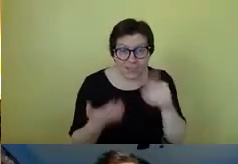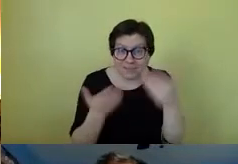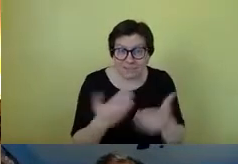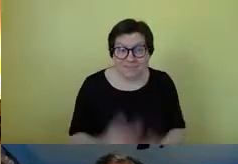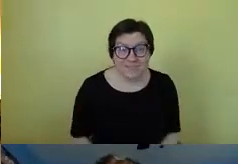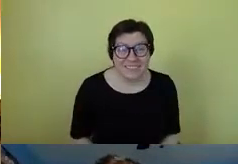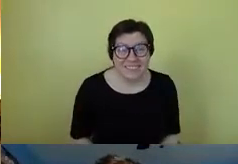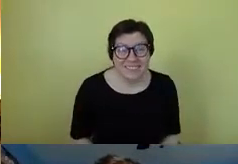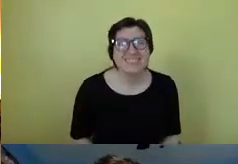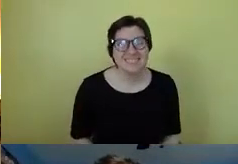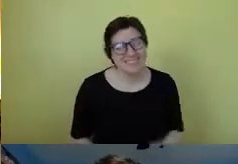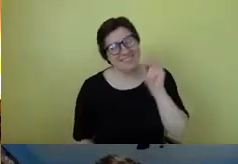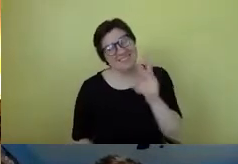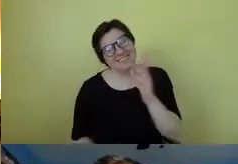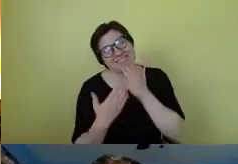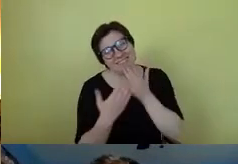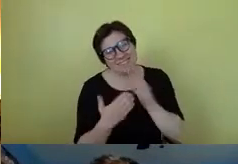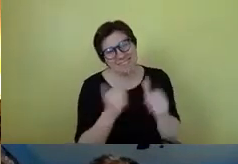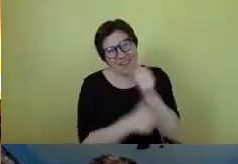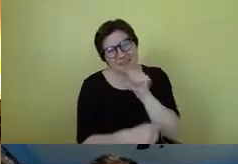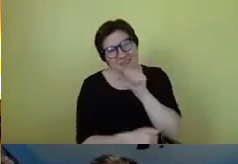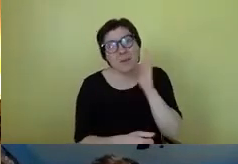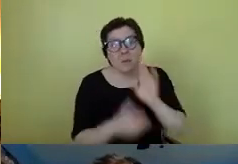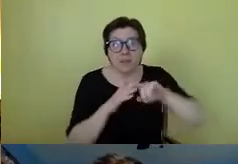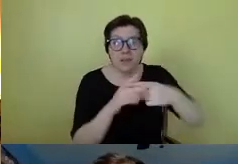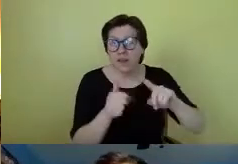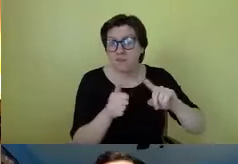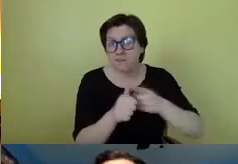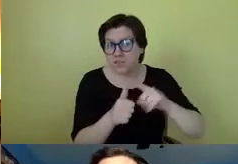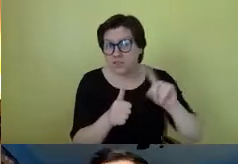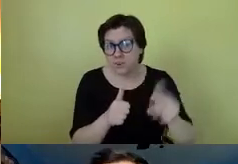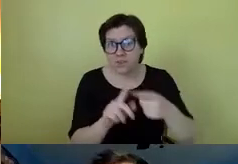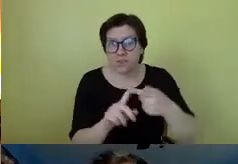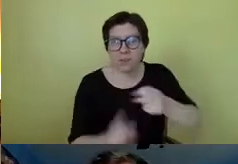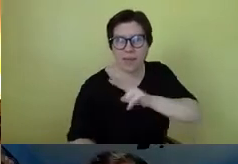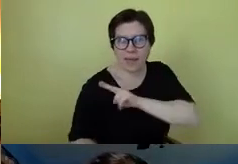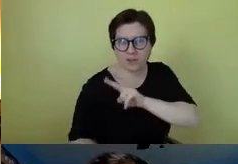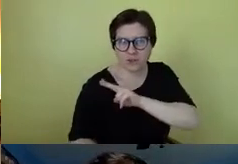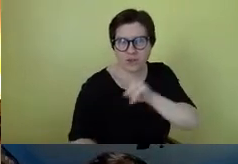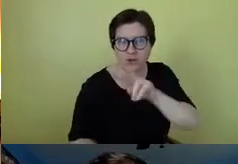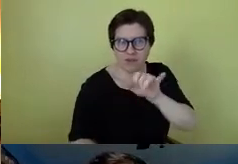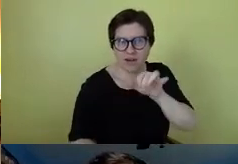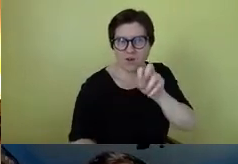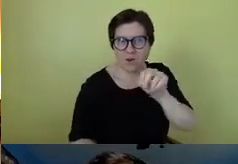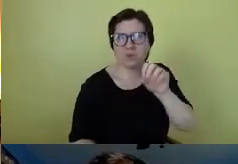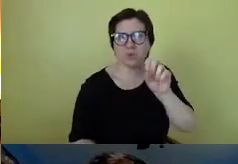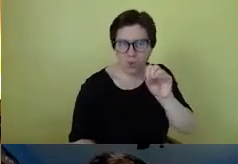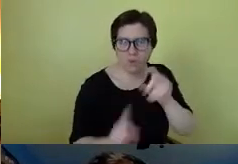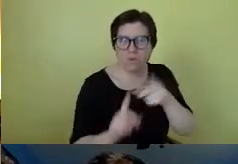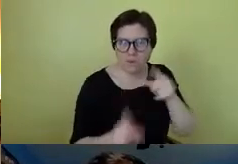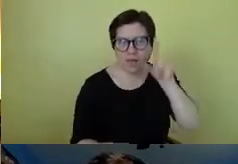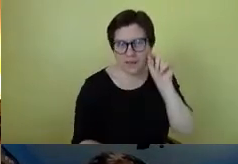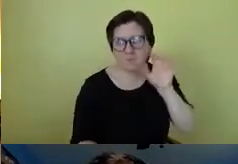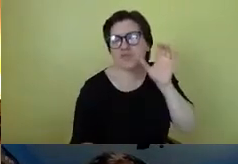right. Thank you, Archbishop. We're going to start with our first question of the night from Hector Reynoso of Gallaudet University, and Christina